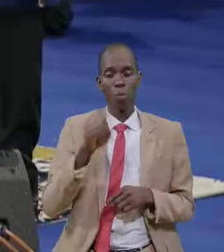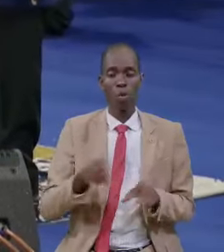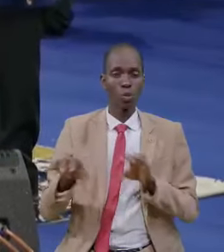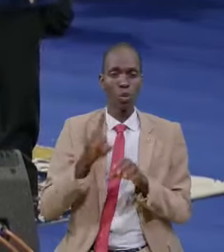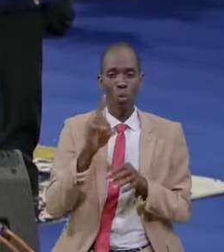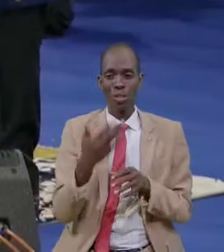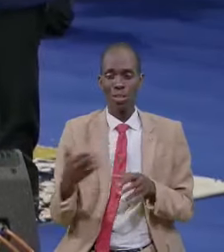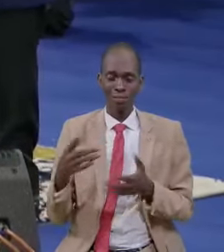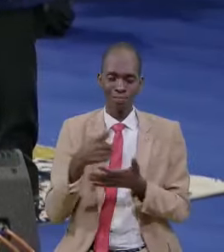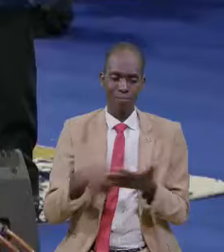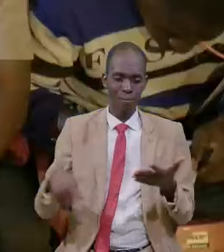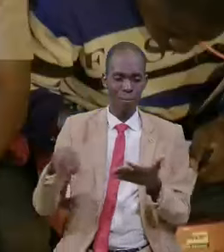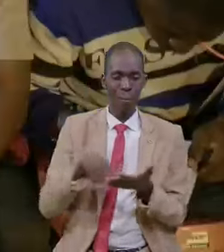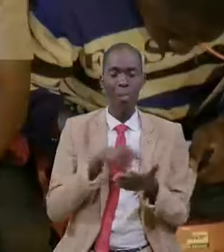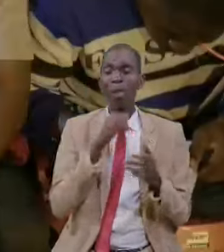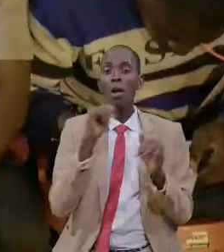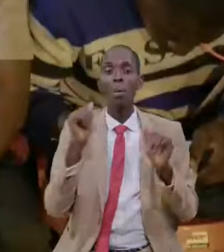cancel impossibility.